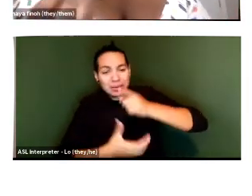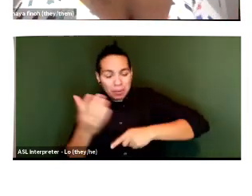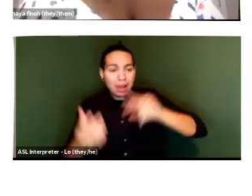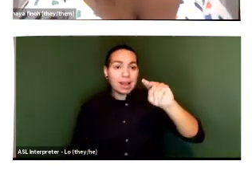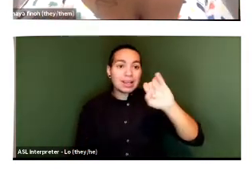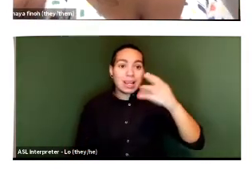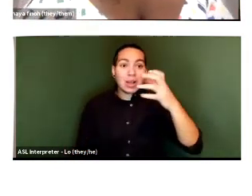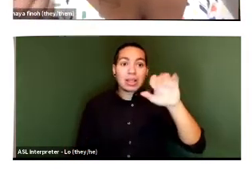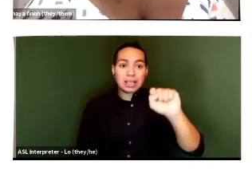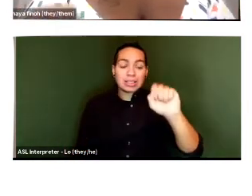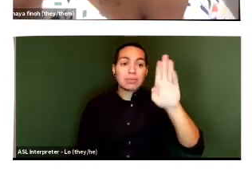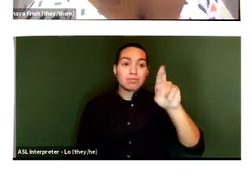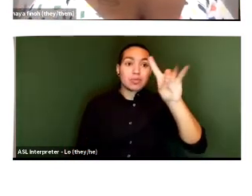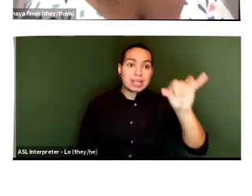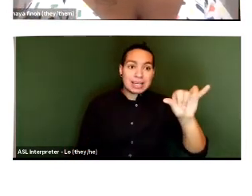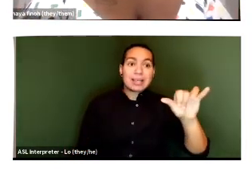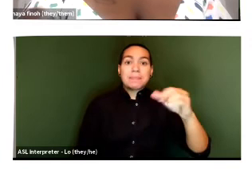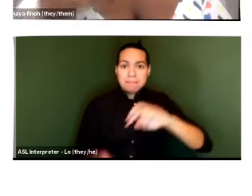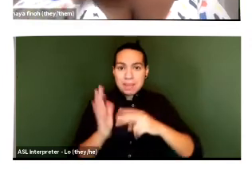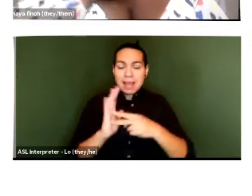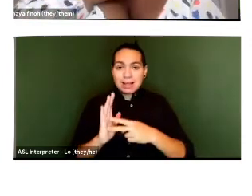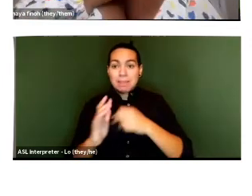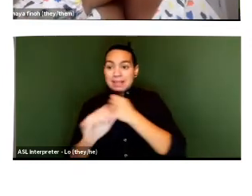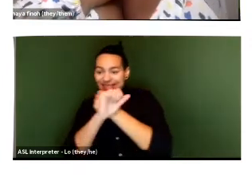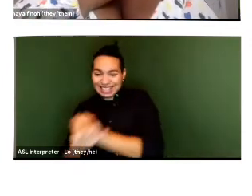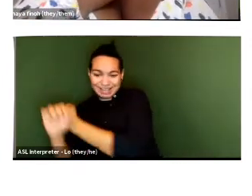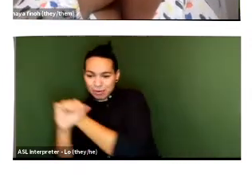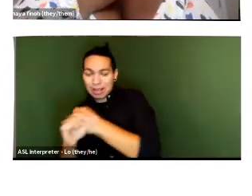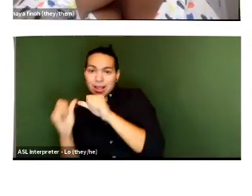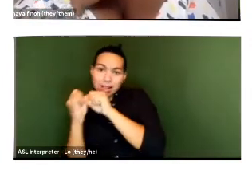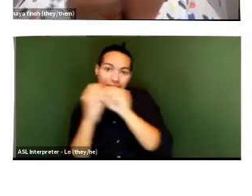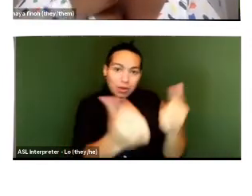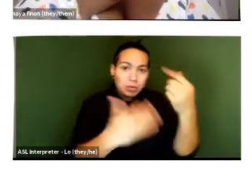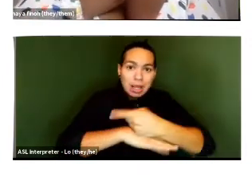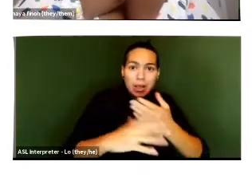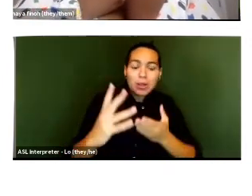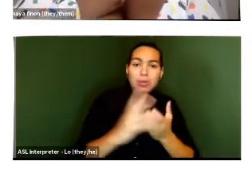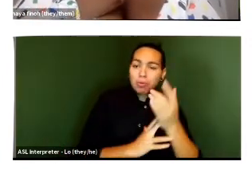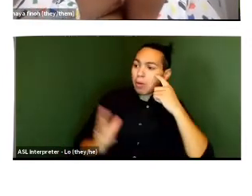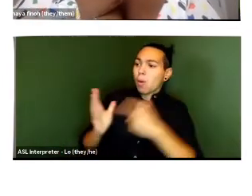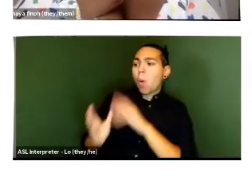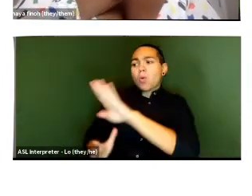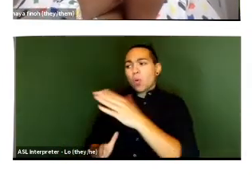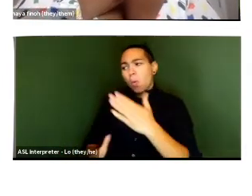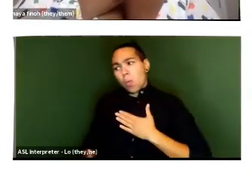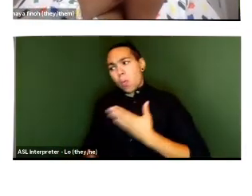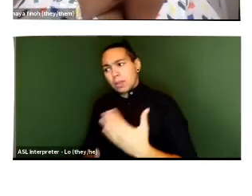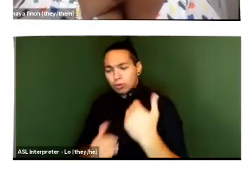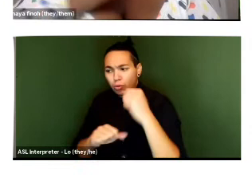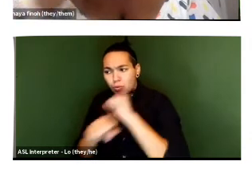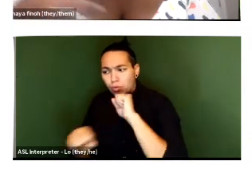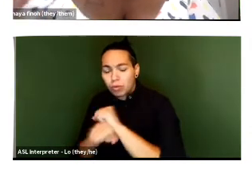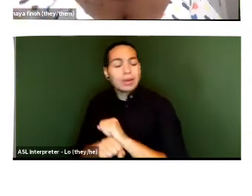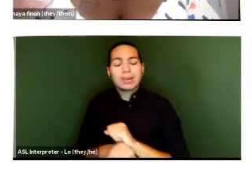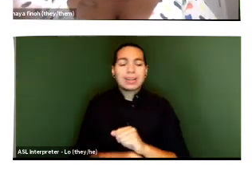that anti-Blackness is a living legacy of slavery. So solidarity is not quid pro quo.